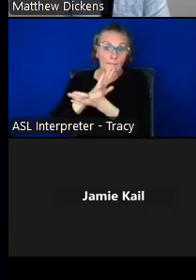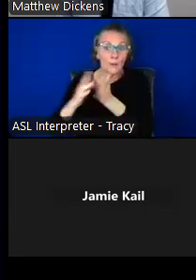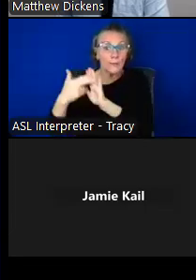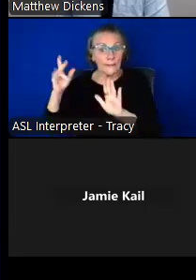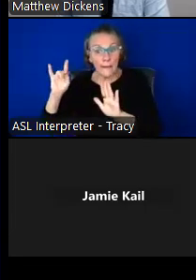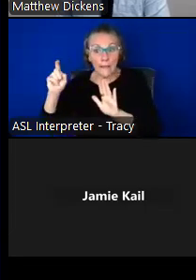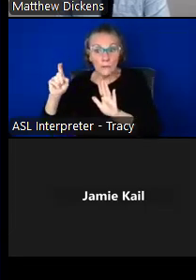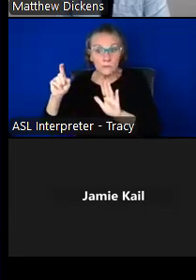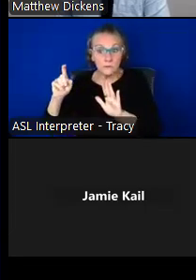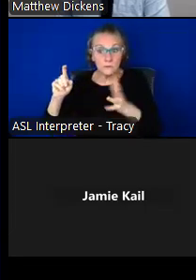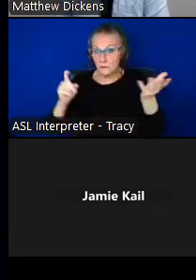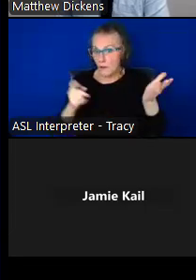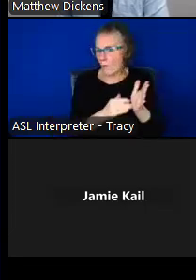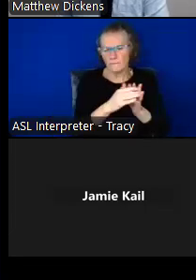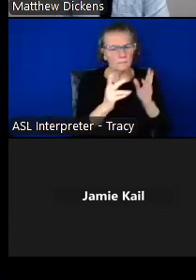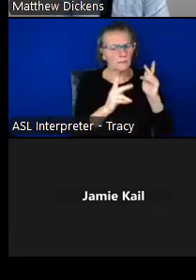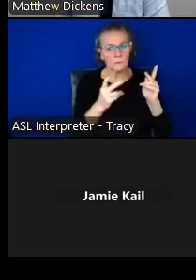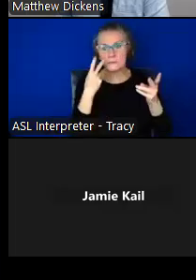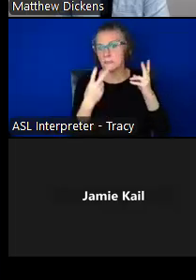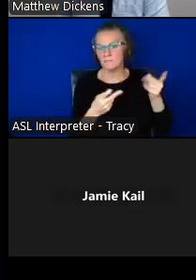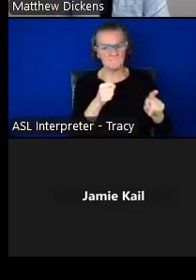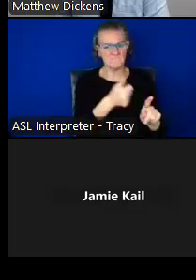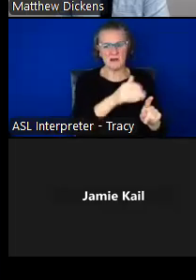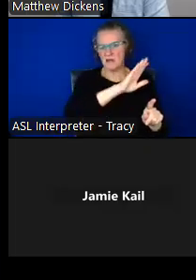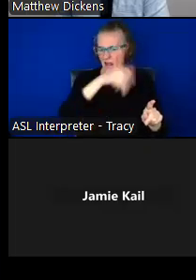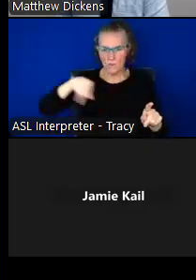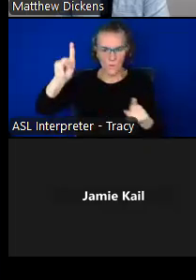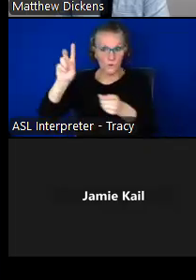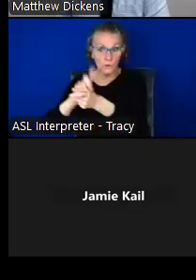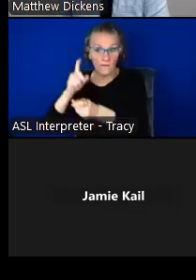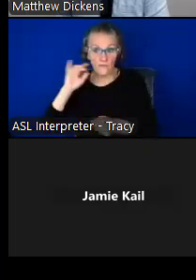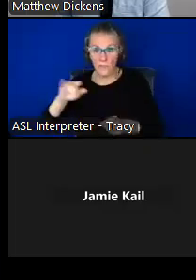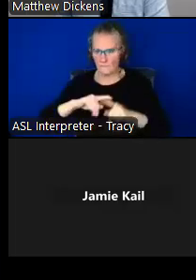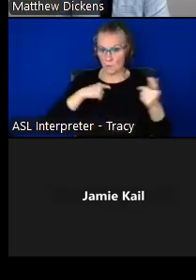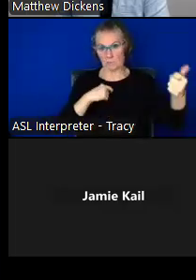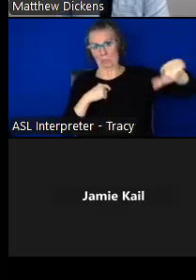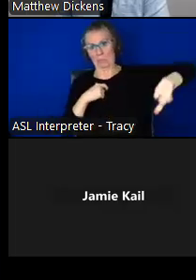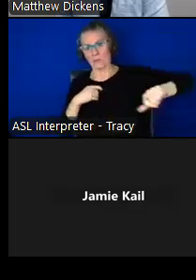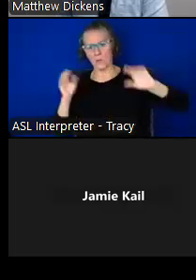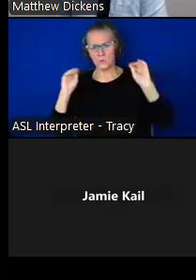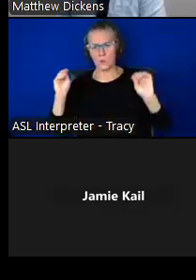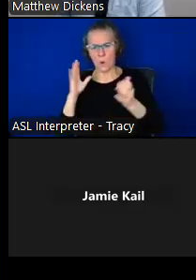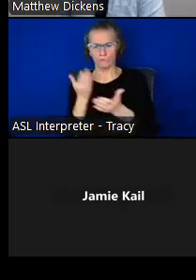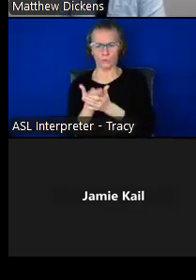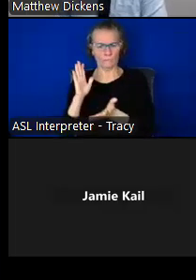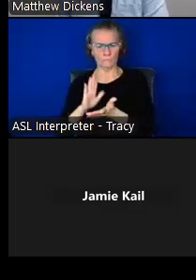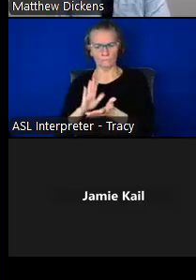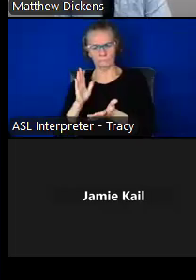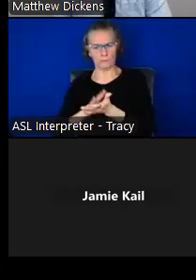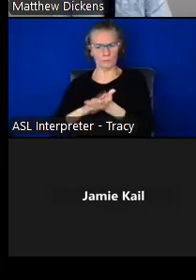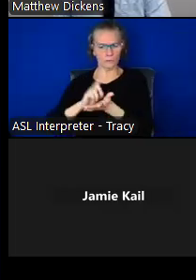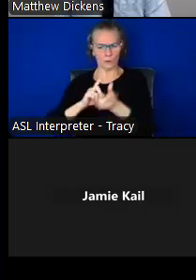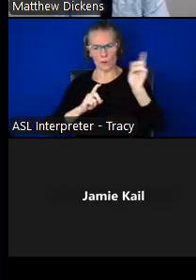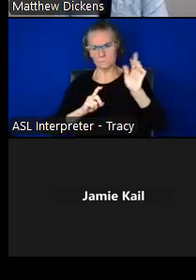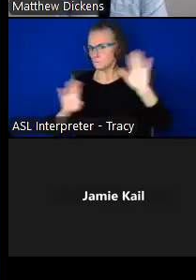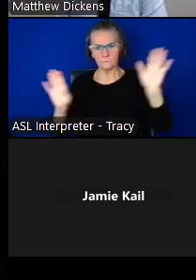people often that have never, seen a doctor, but we're not going to turn them away just because they don't have an official diagnosis. We are going